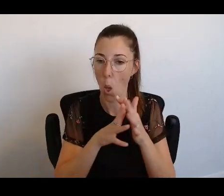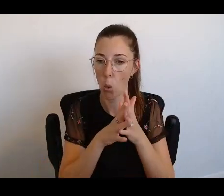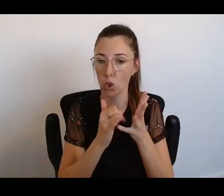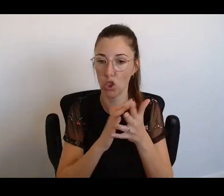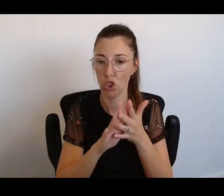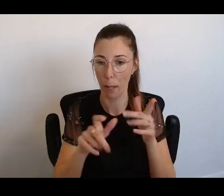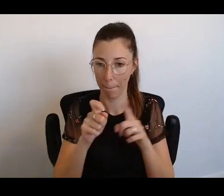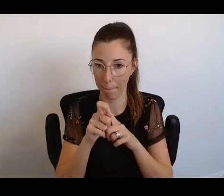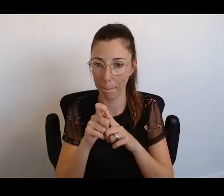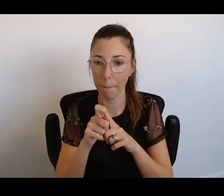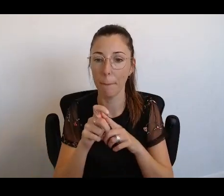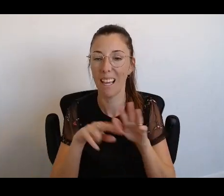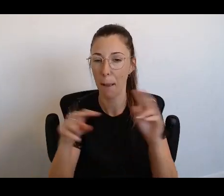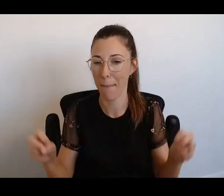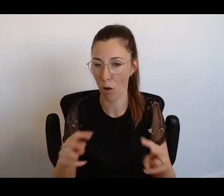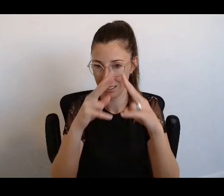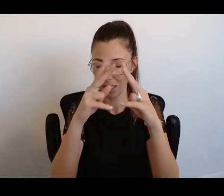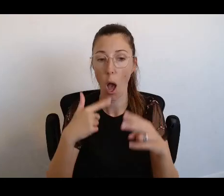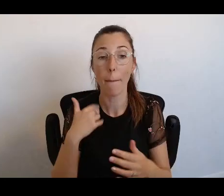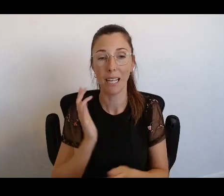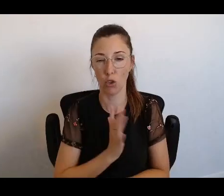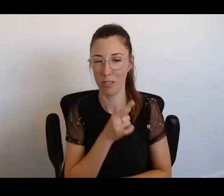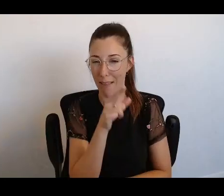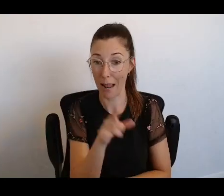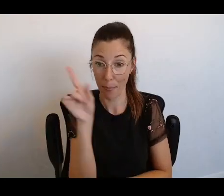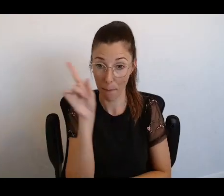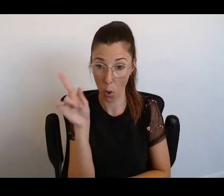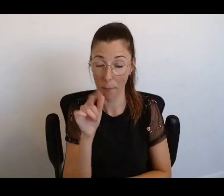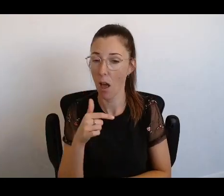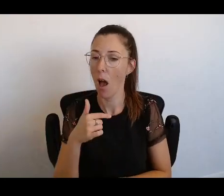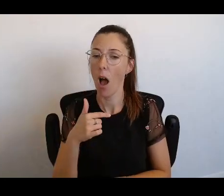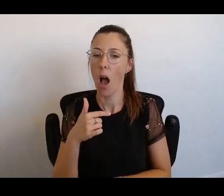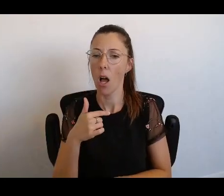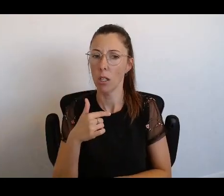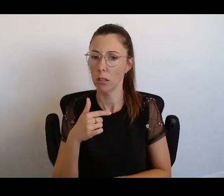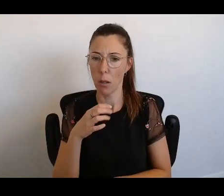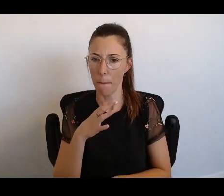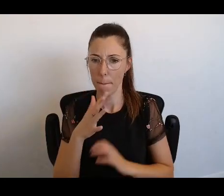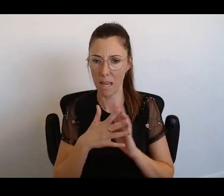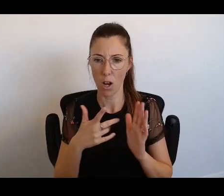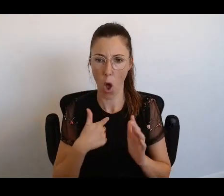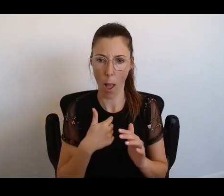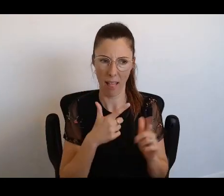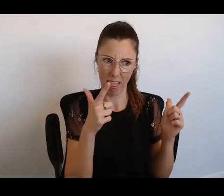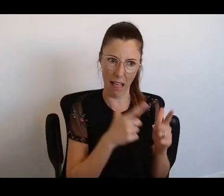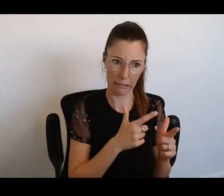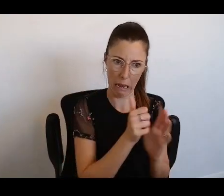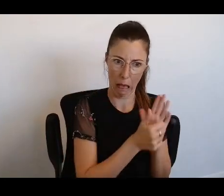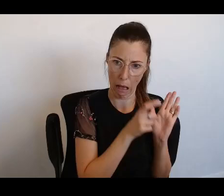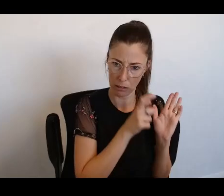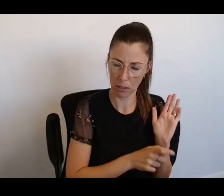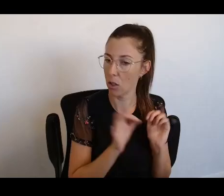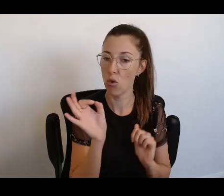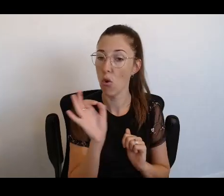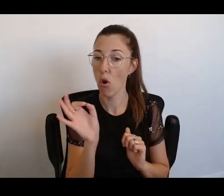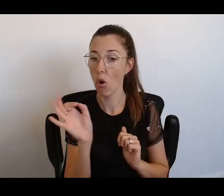I'm interested in at the moment. I don't think it's taken away from that I'm being an artist, but there's just